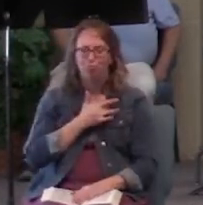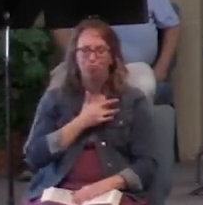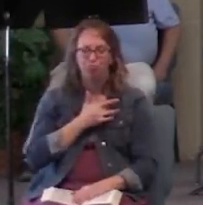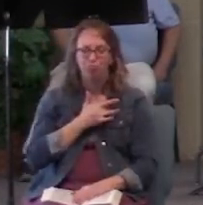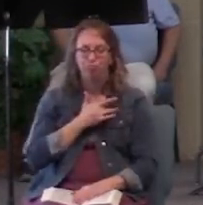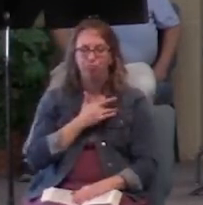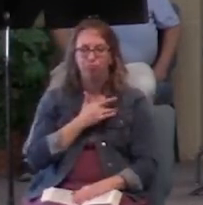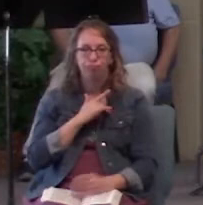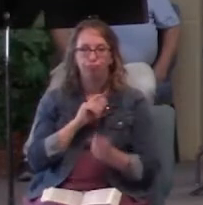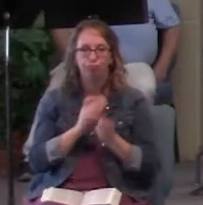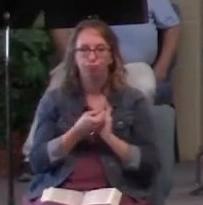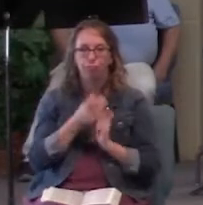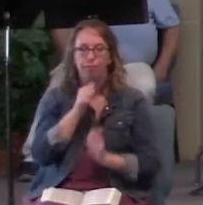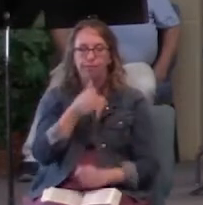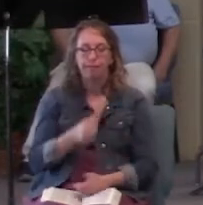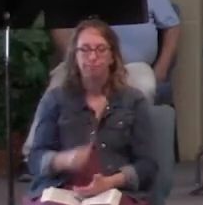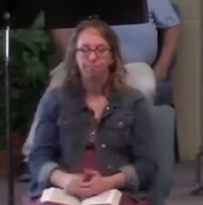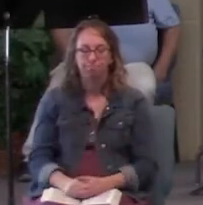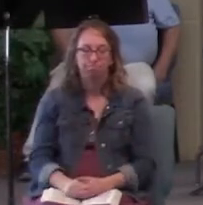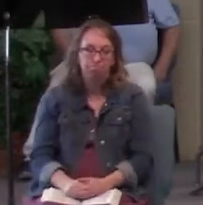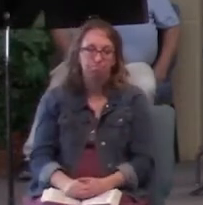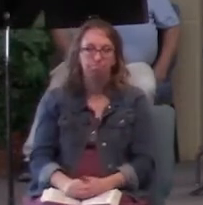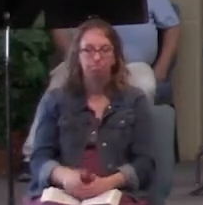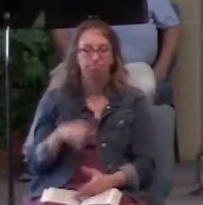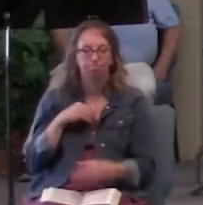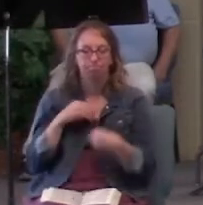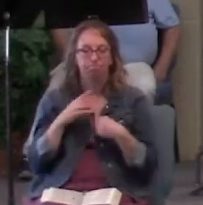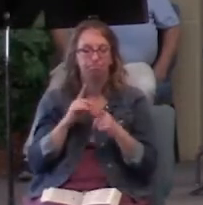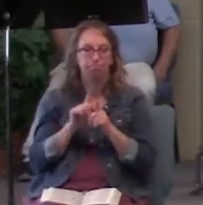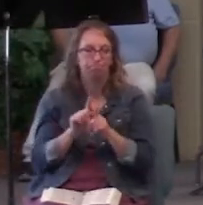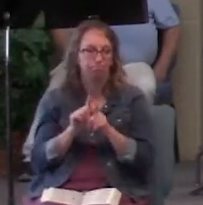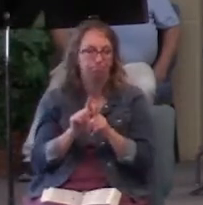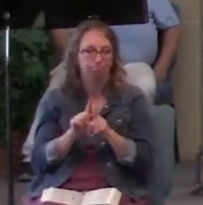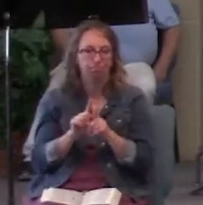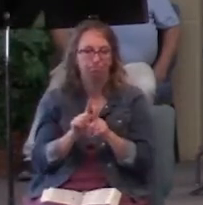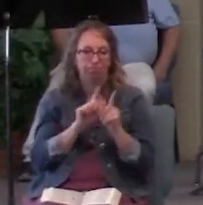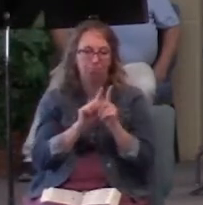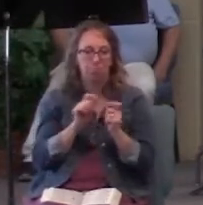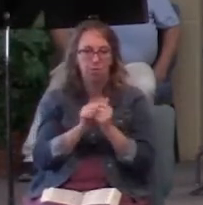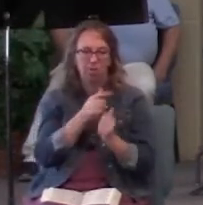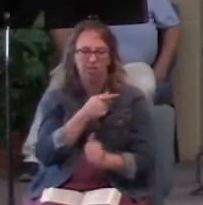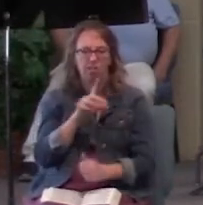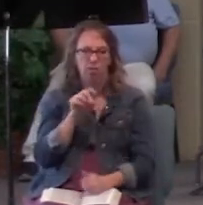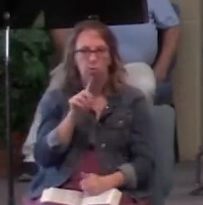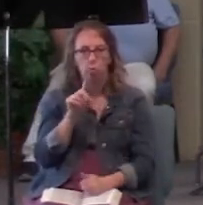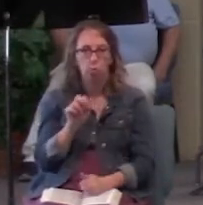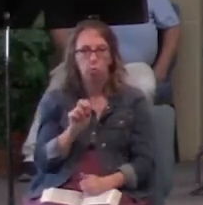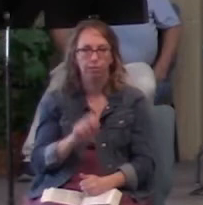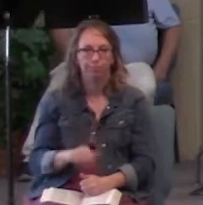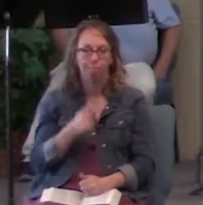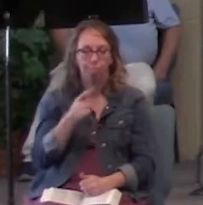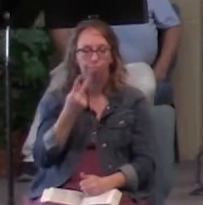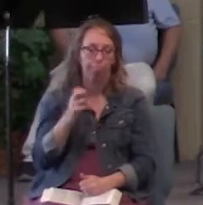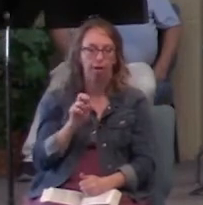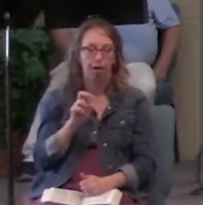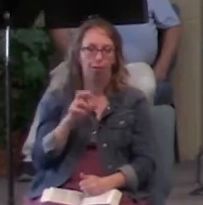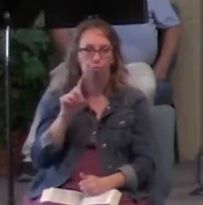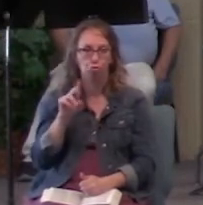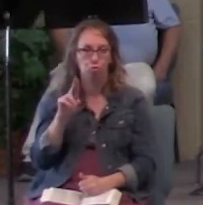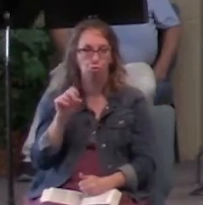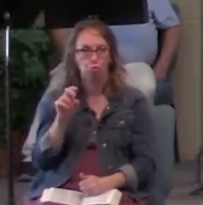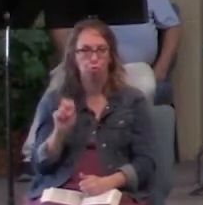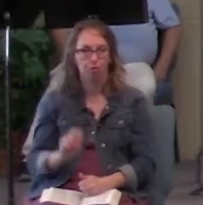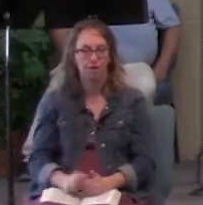changed. He just walked with a guy. He walked with a dude. Jesus, the dude, would be what